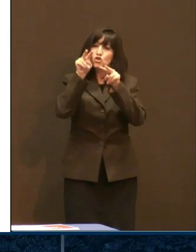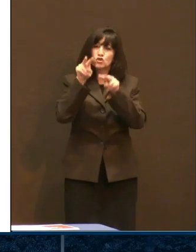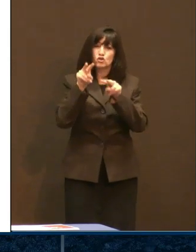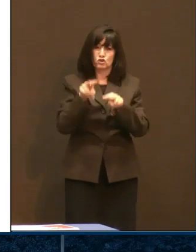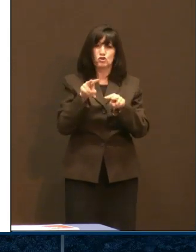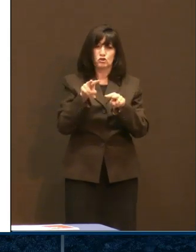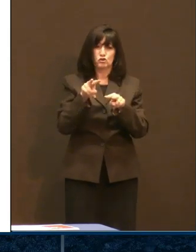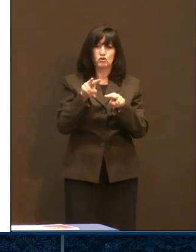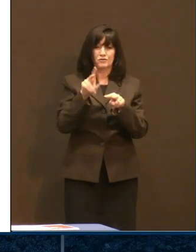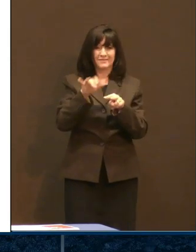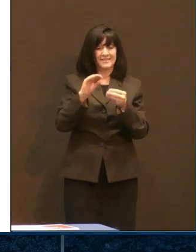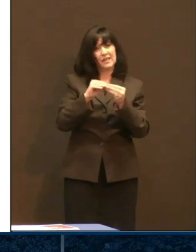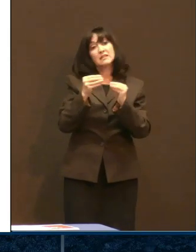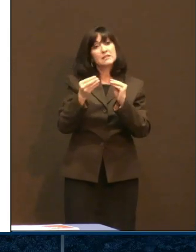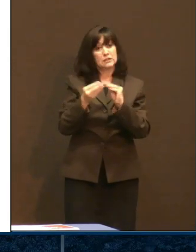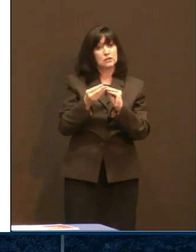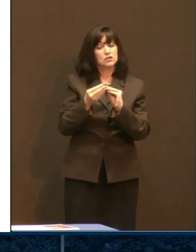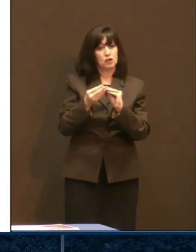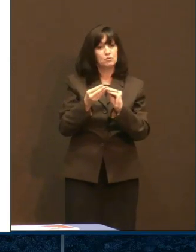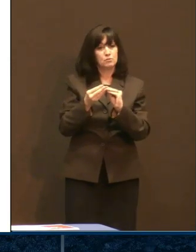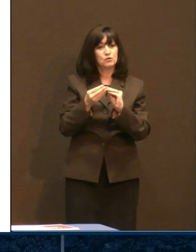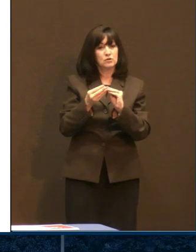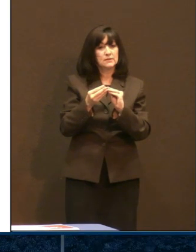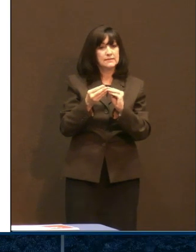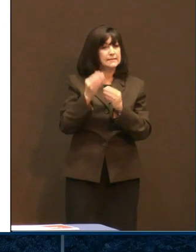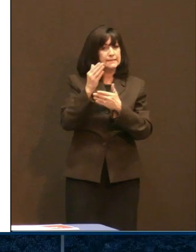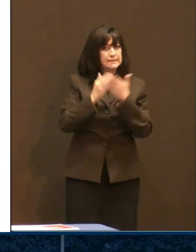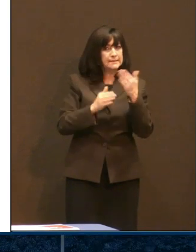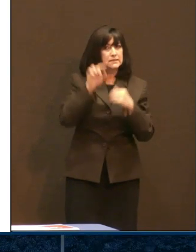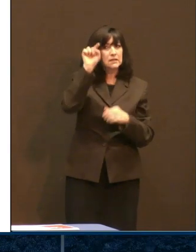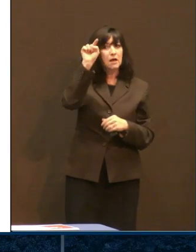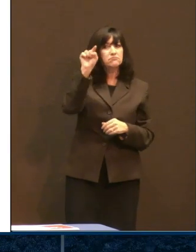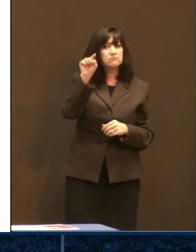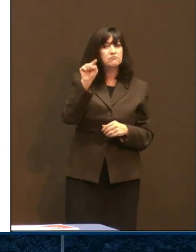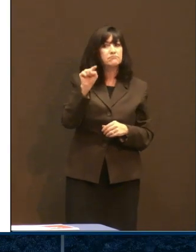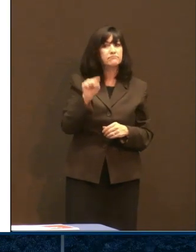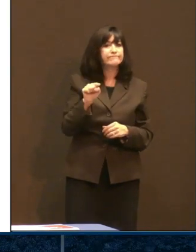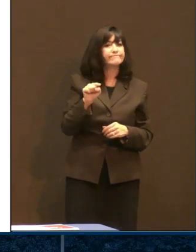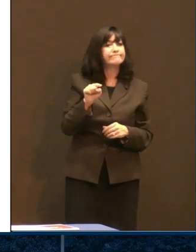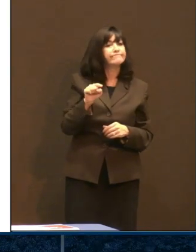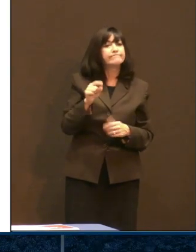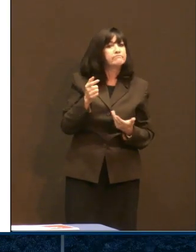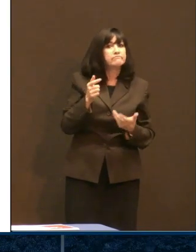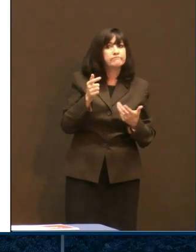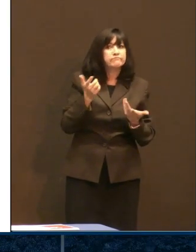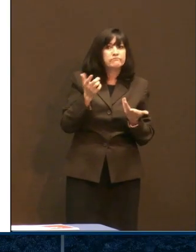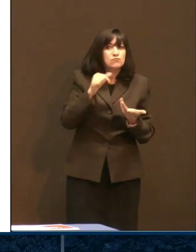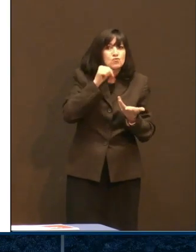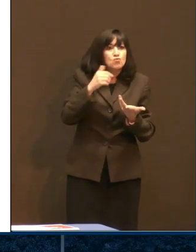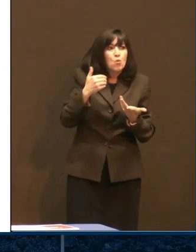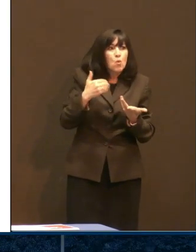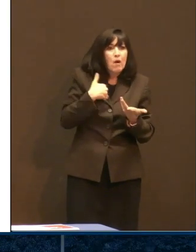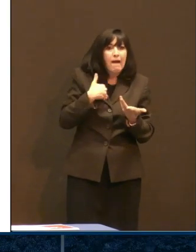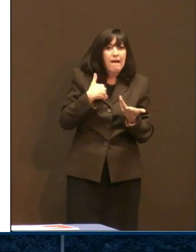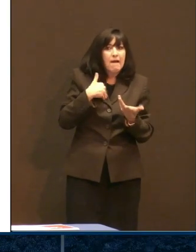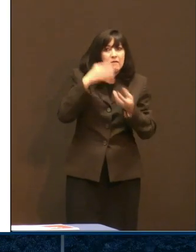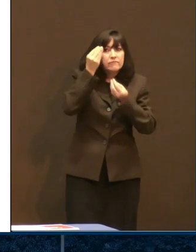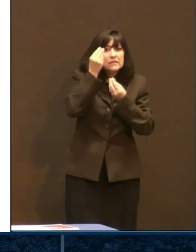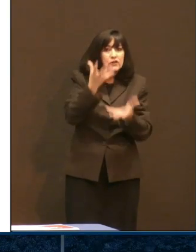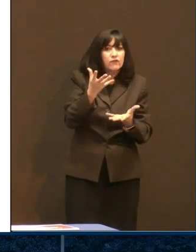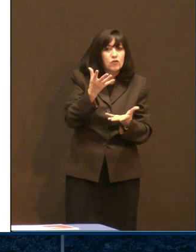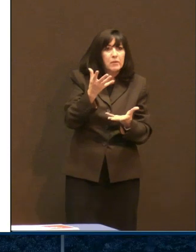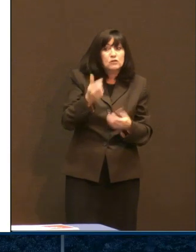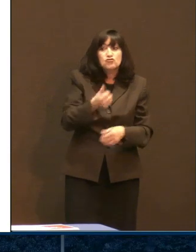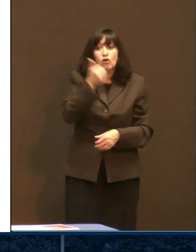of the cases, it's in some cases maybe not as much as another zip code that has lots